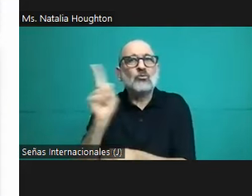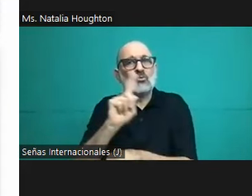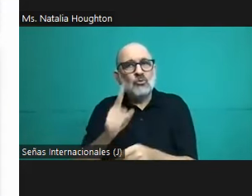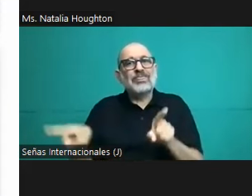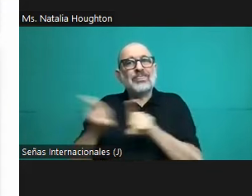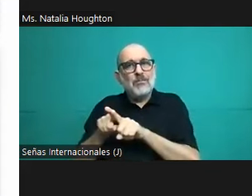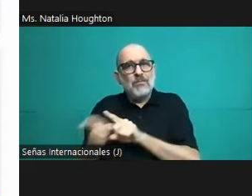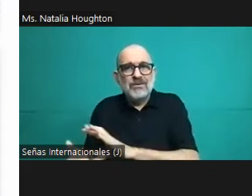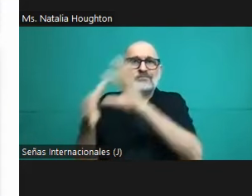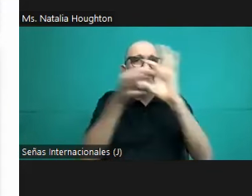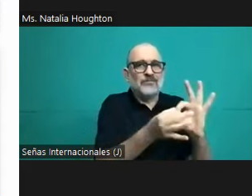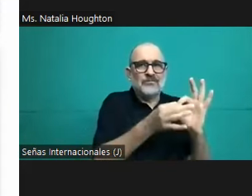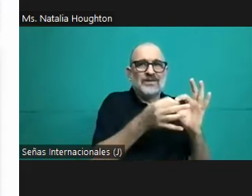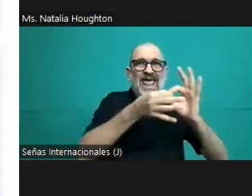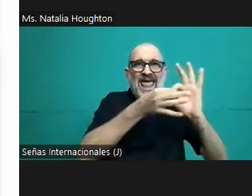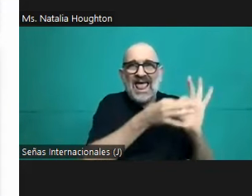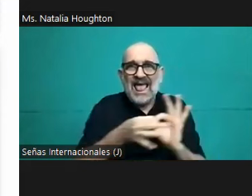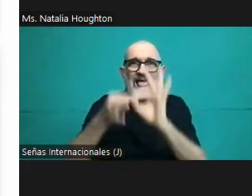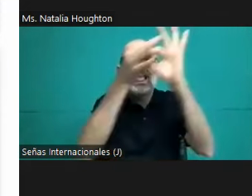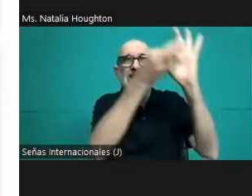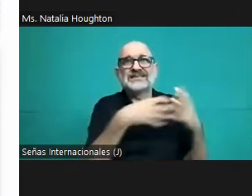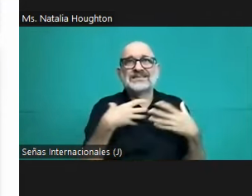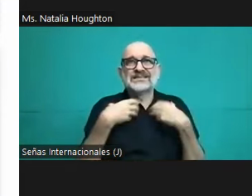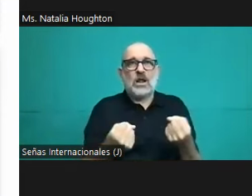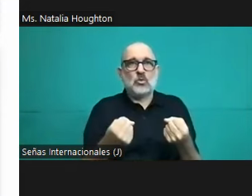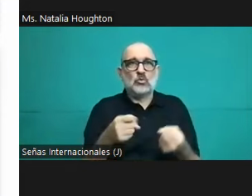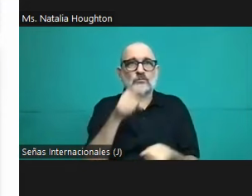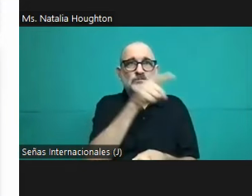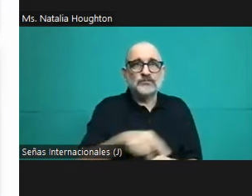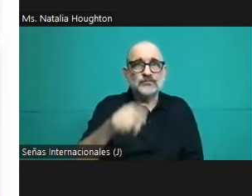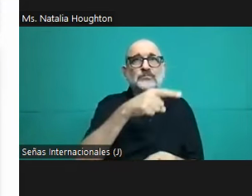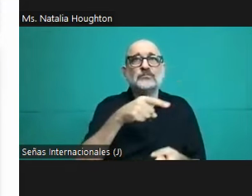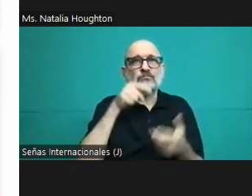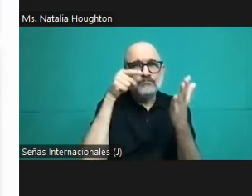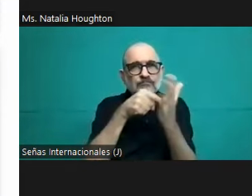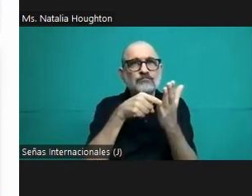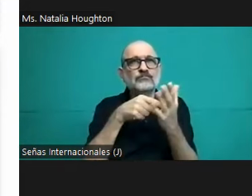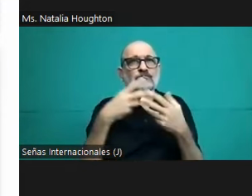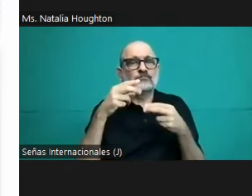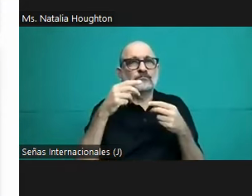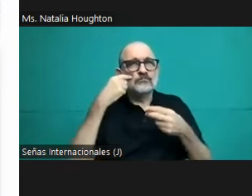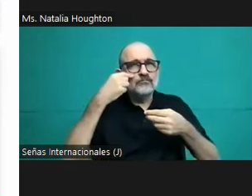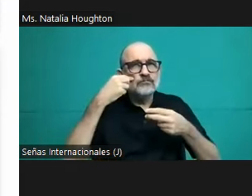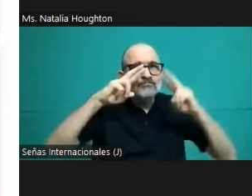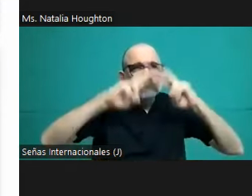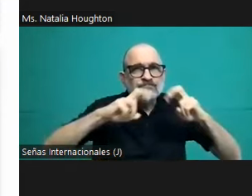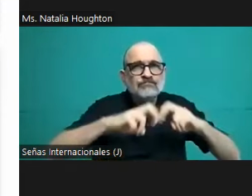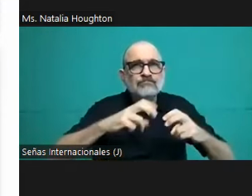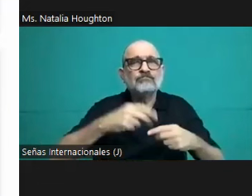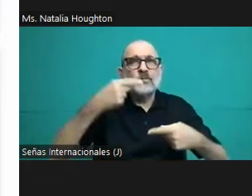and transformation processes of healthcare services. Another element that I would like to highlight is